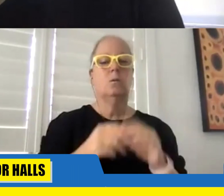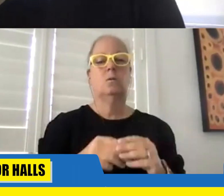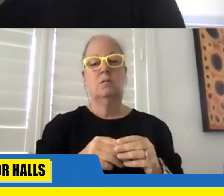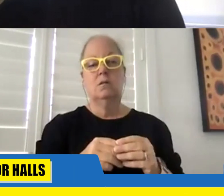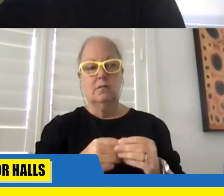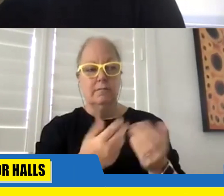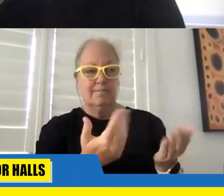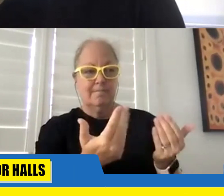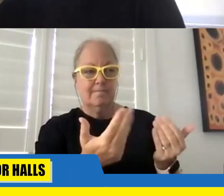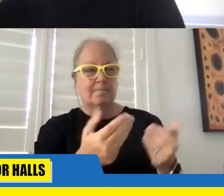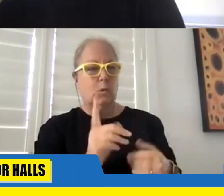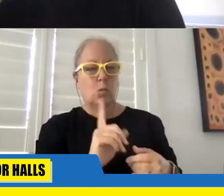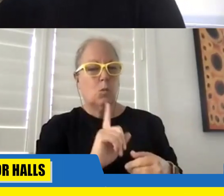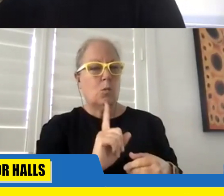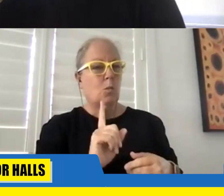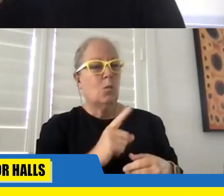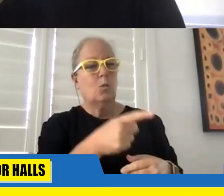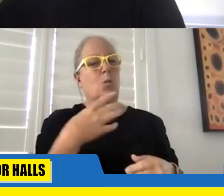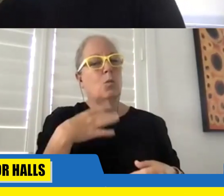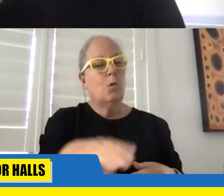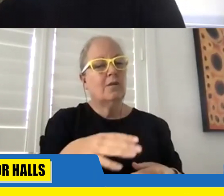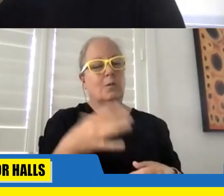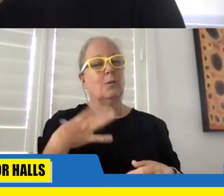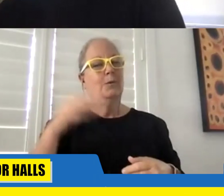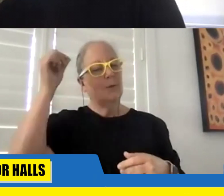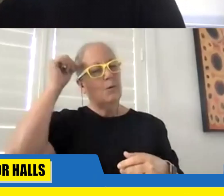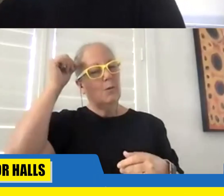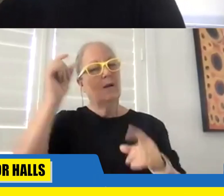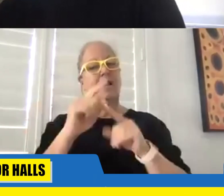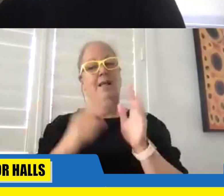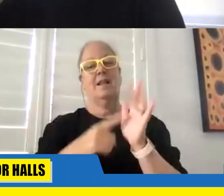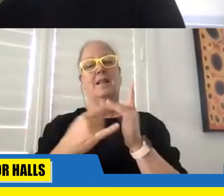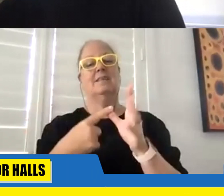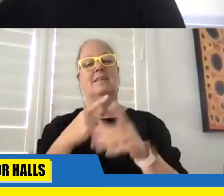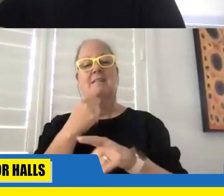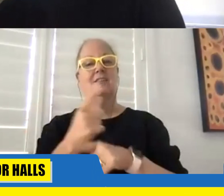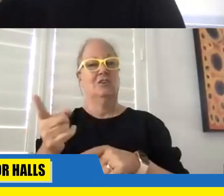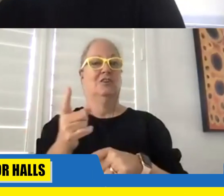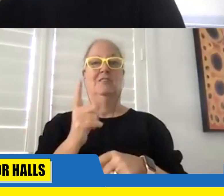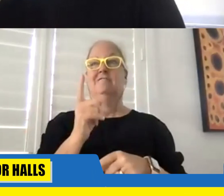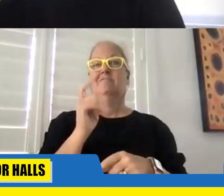they want, and like Lisa has said, I think that she covered just about everything.